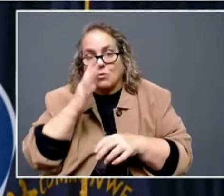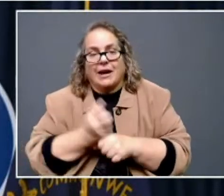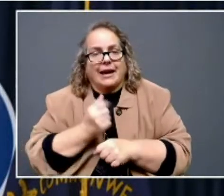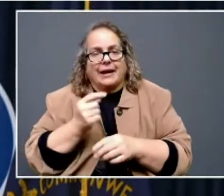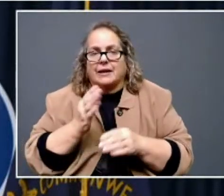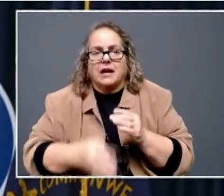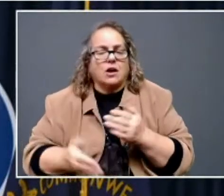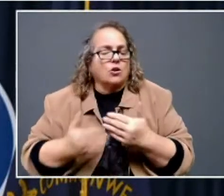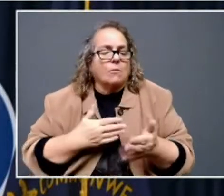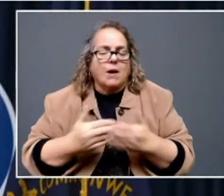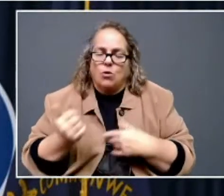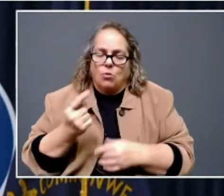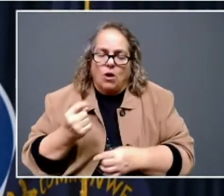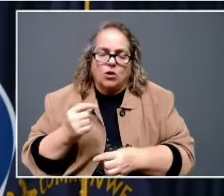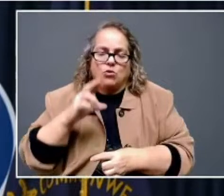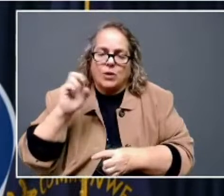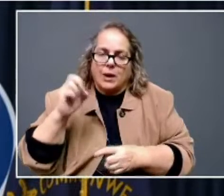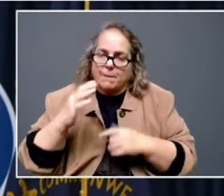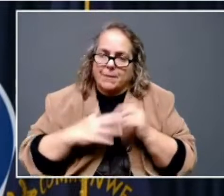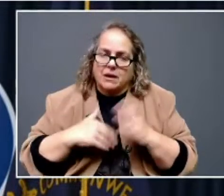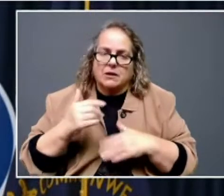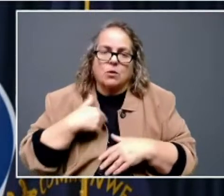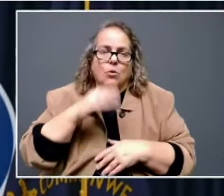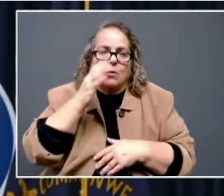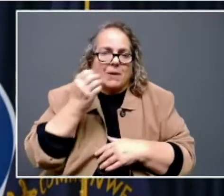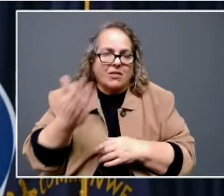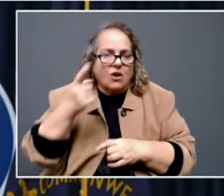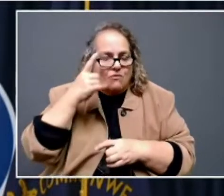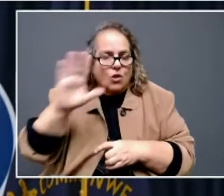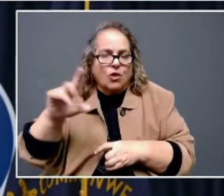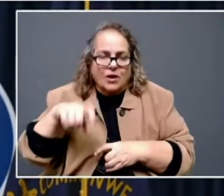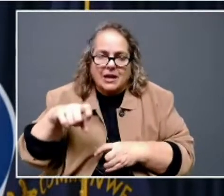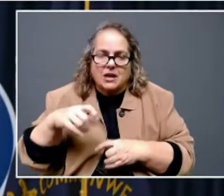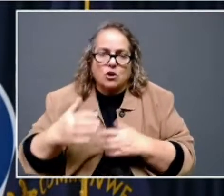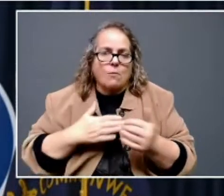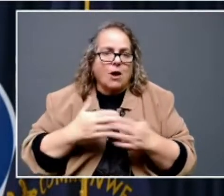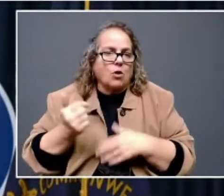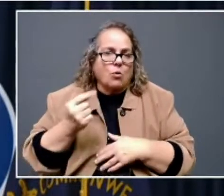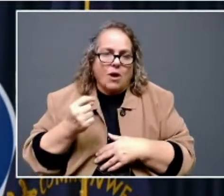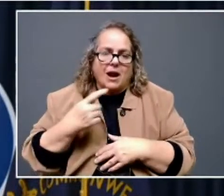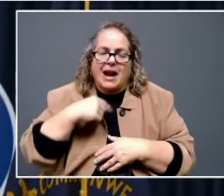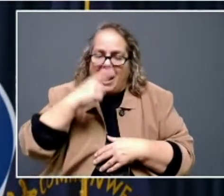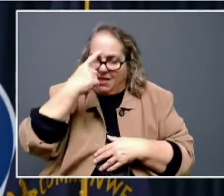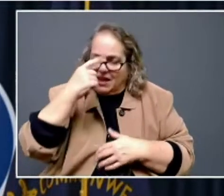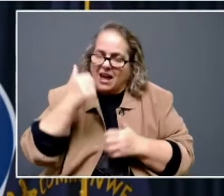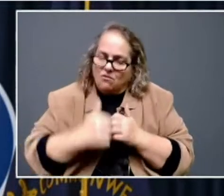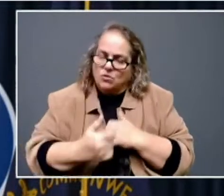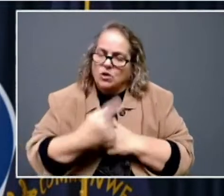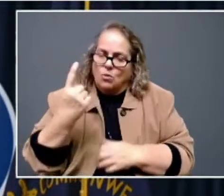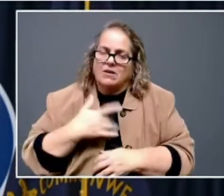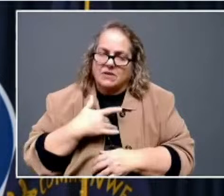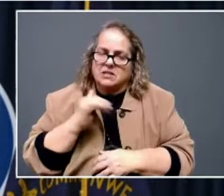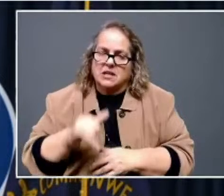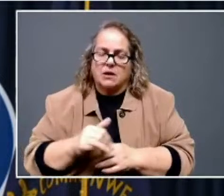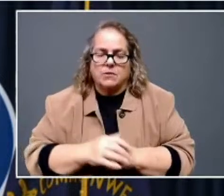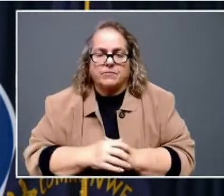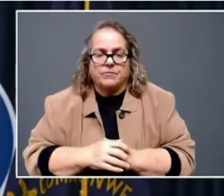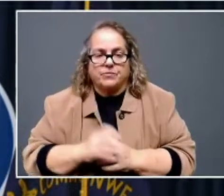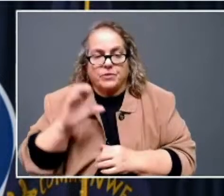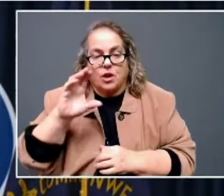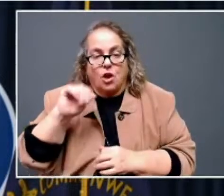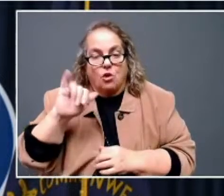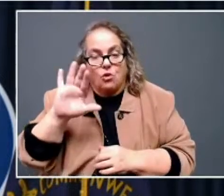rebuilding, we're going to be there for their needs no matter what, and I believe everybody believes that. Corinne Boyer.